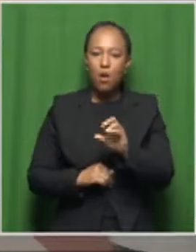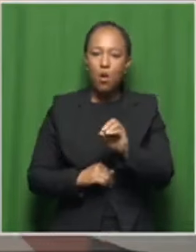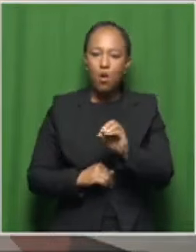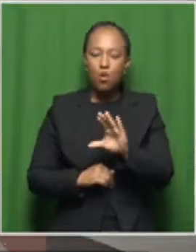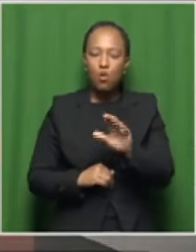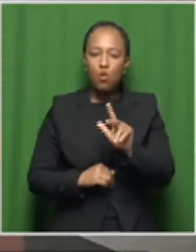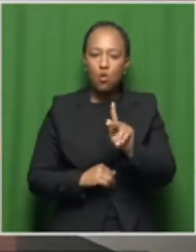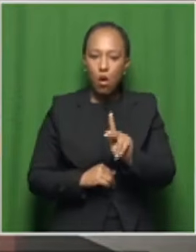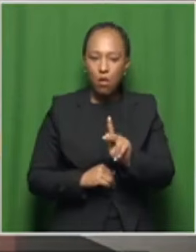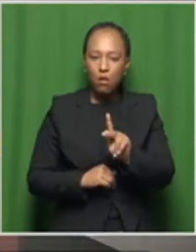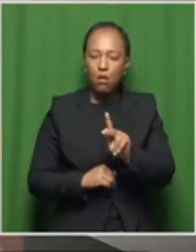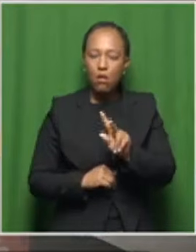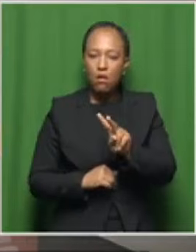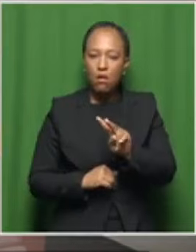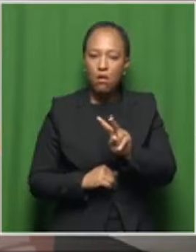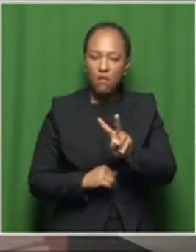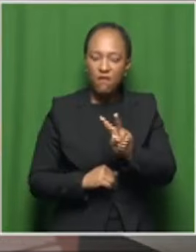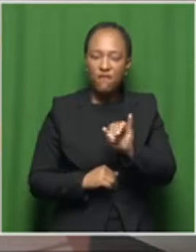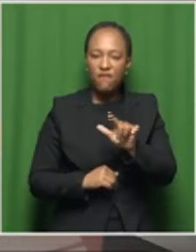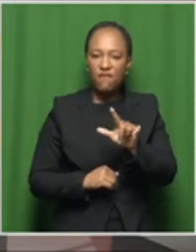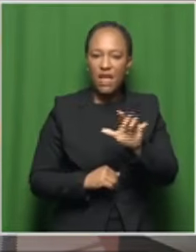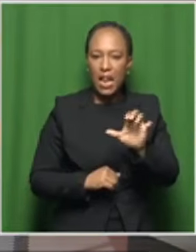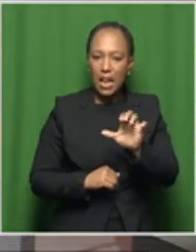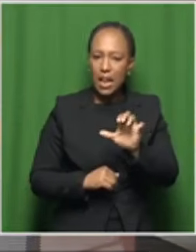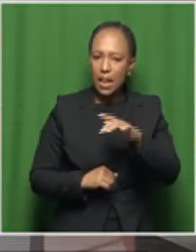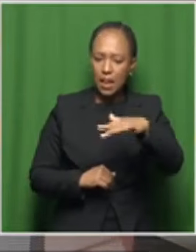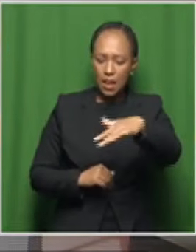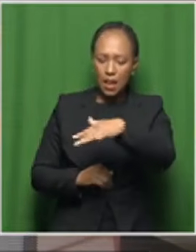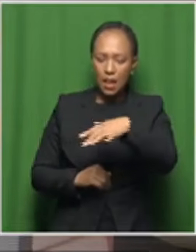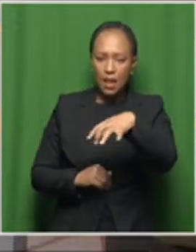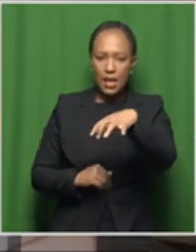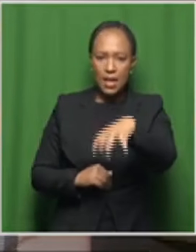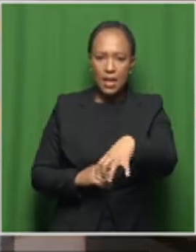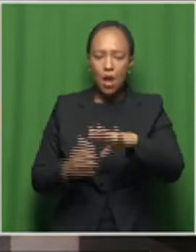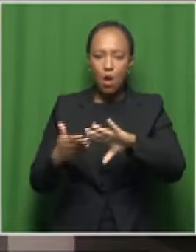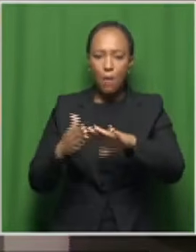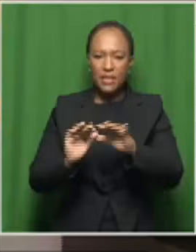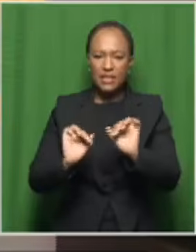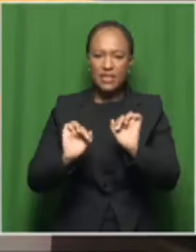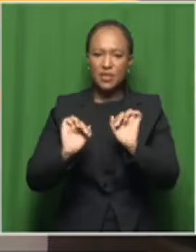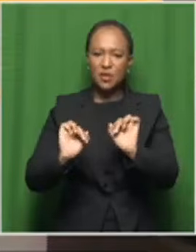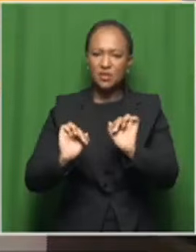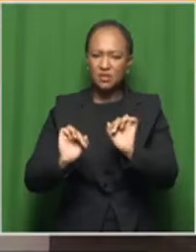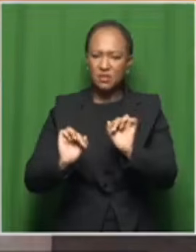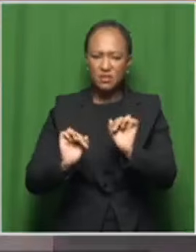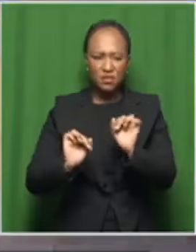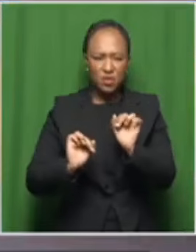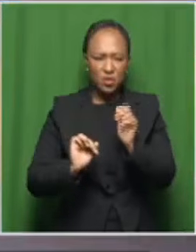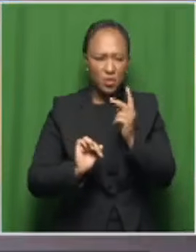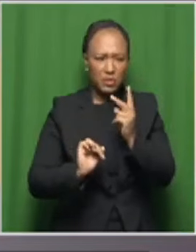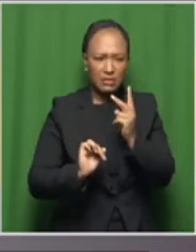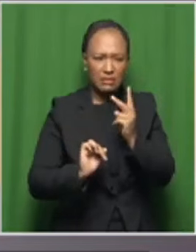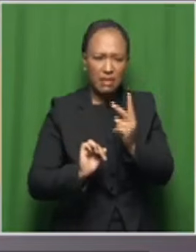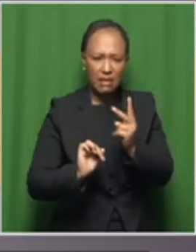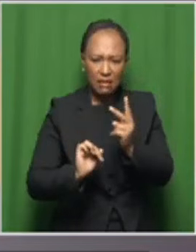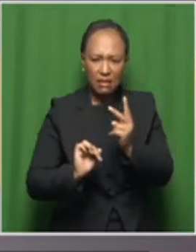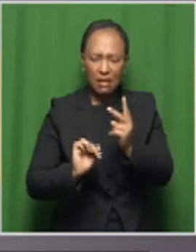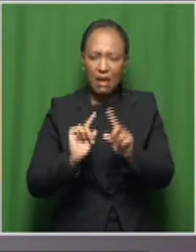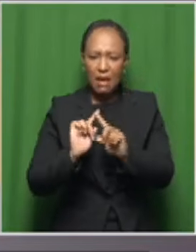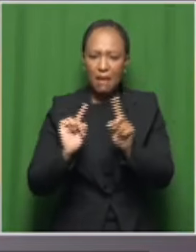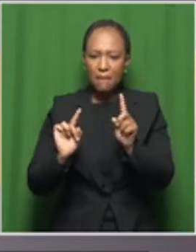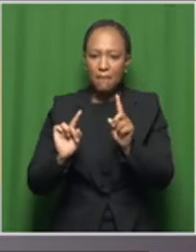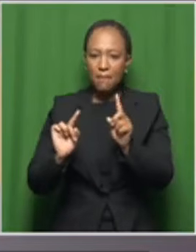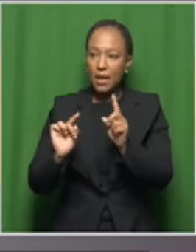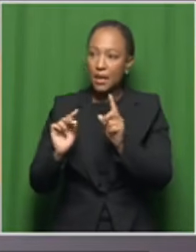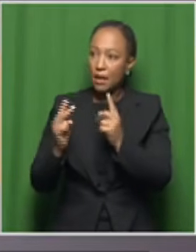Yes. What's coming to the fore for you? What are you seeing? I know I can look at something, but how it translates in cameras, it's